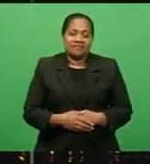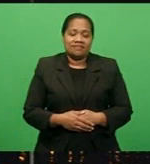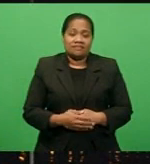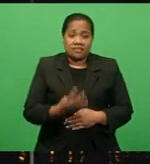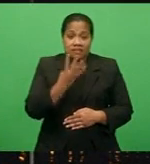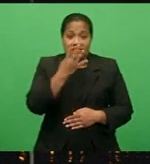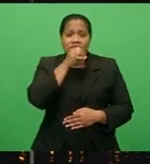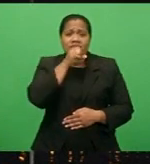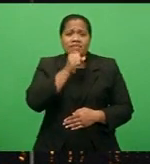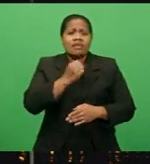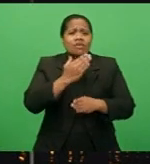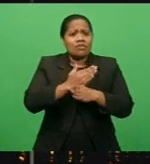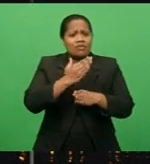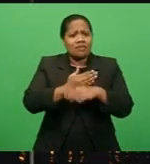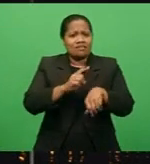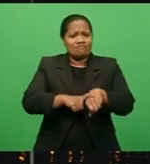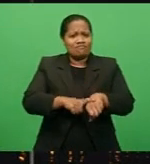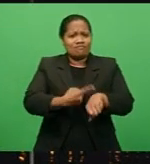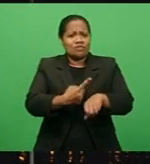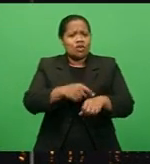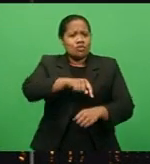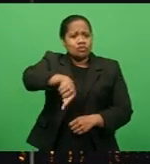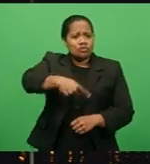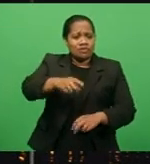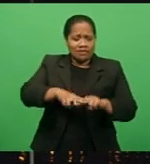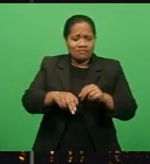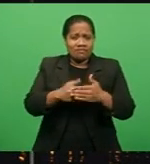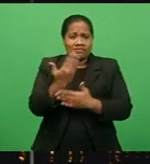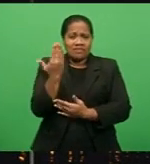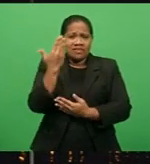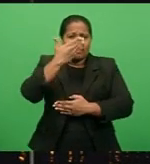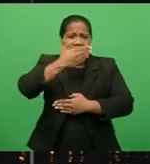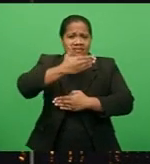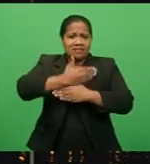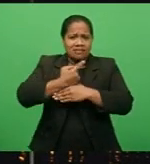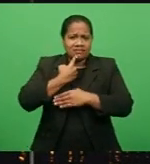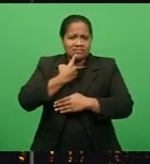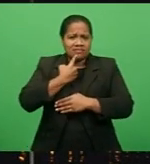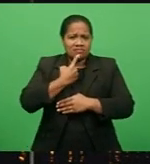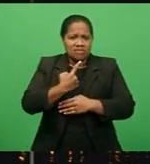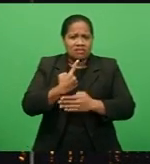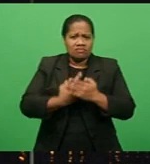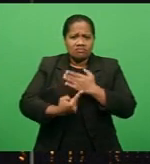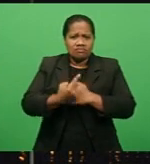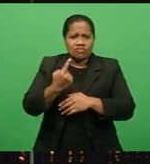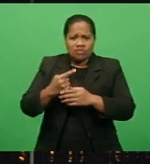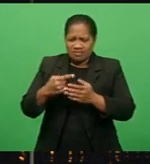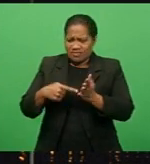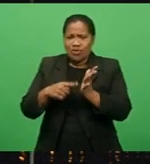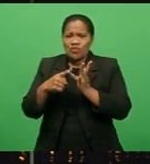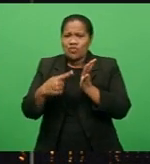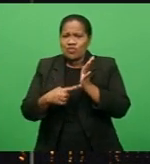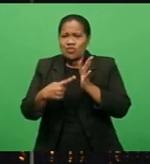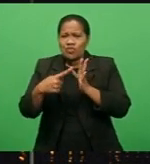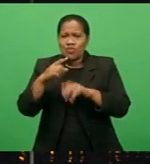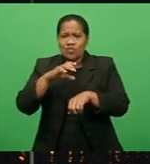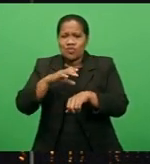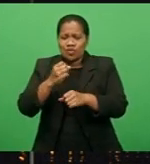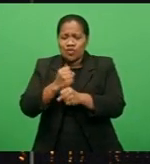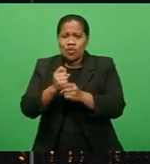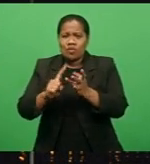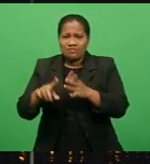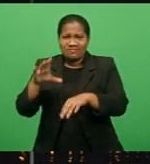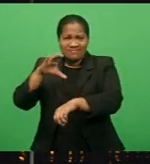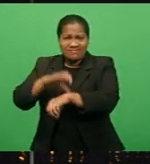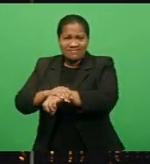4 men who were working late in Suva on Friday night claimed they were wrongfully detained at the Totonga police station after being falsely accused of